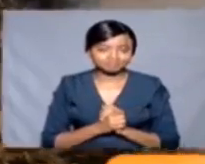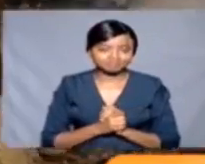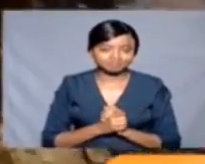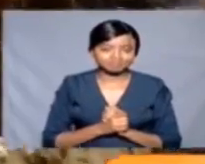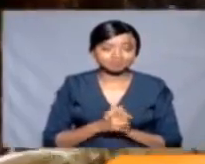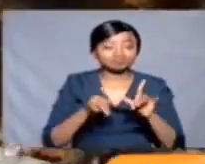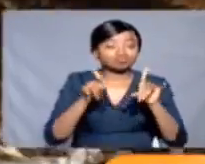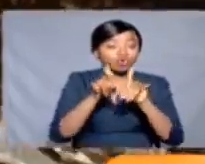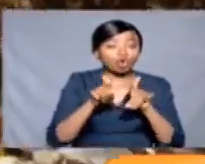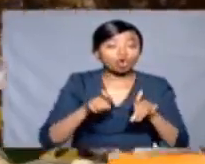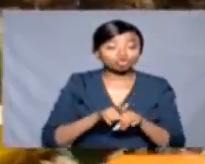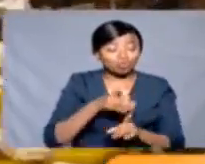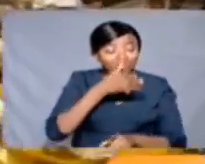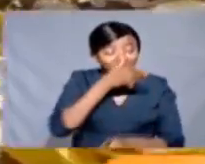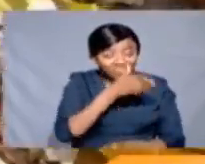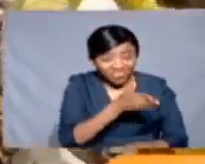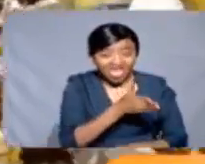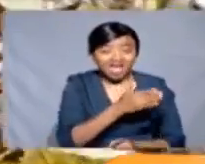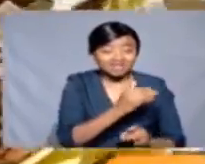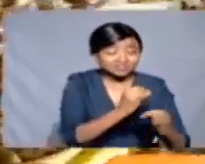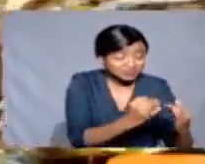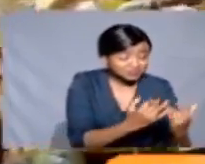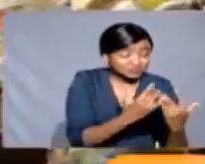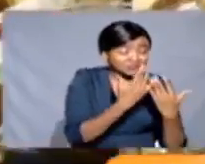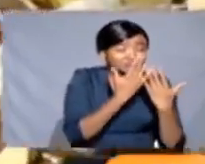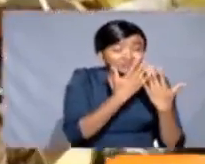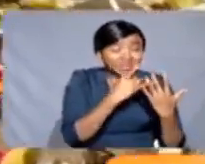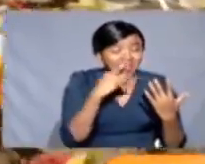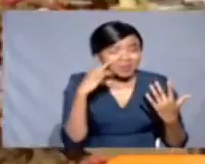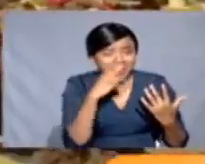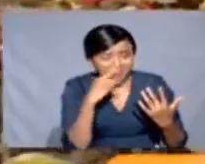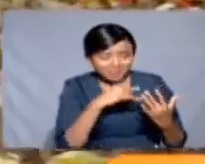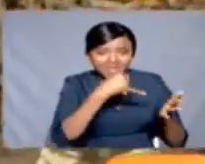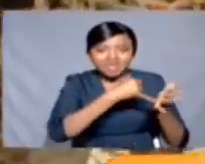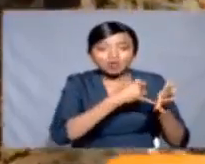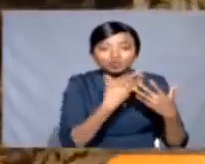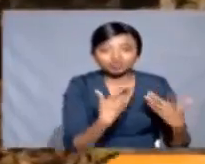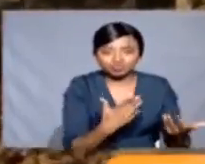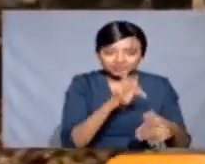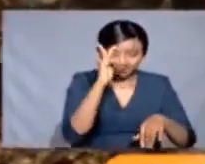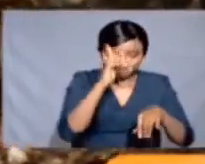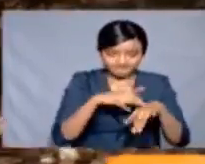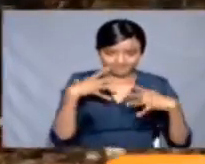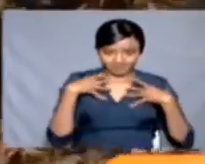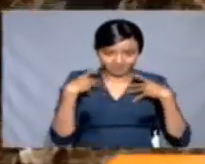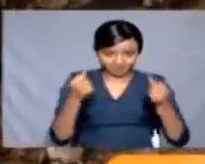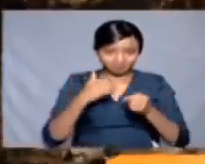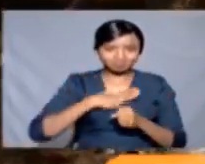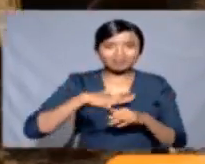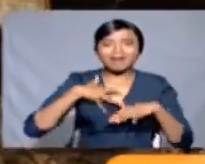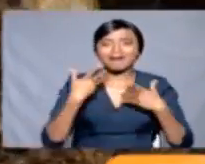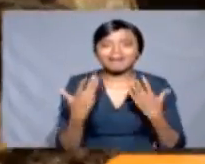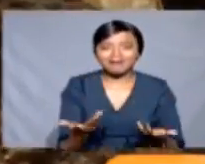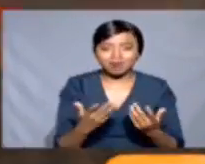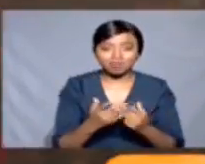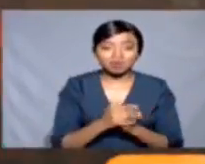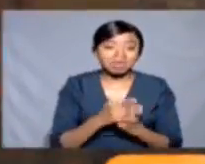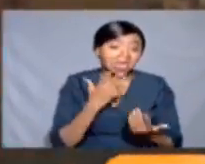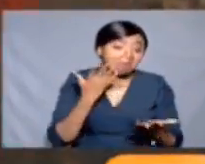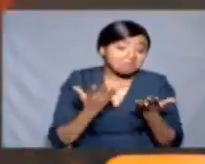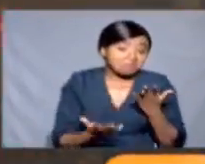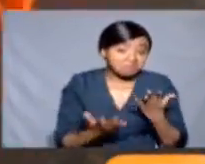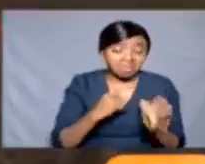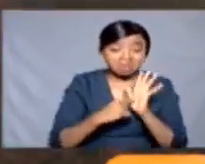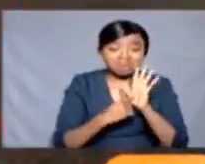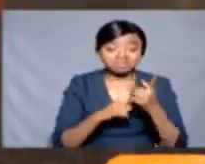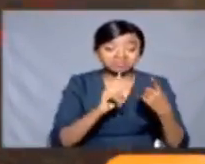What is contained in the smoke can define how dangerous to human health and the environment the emissions could be. For